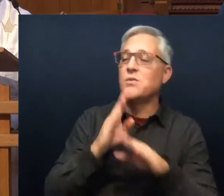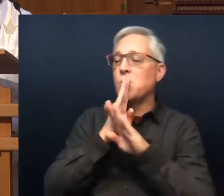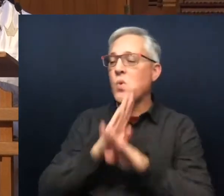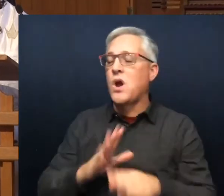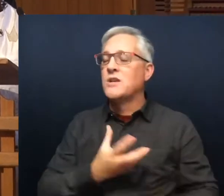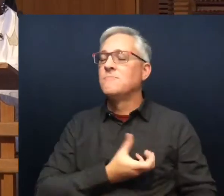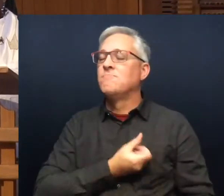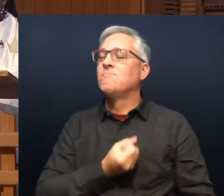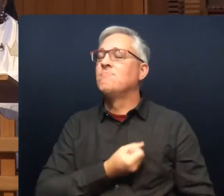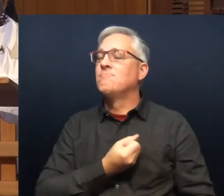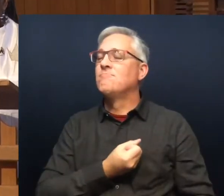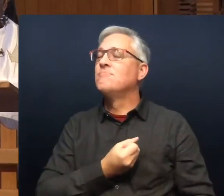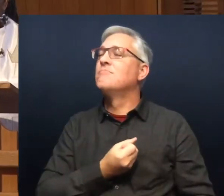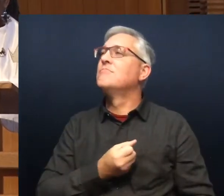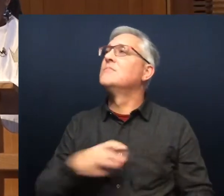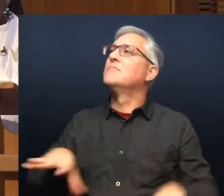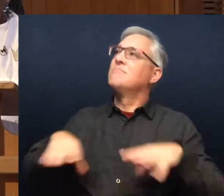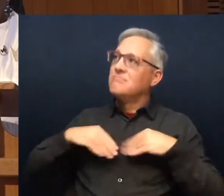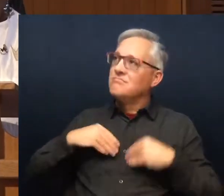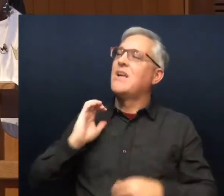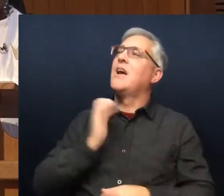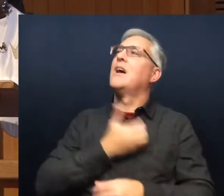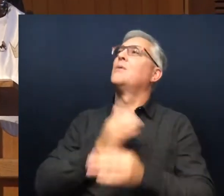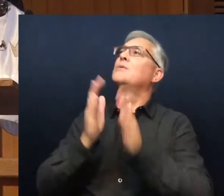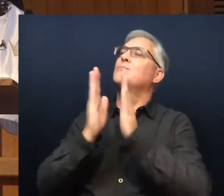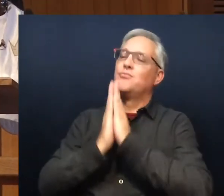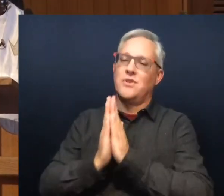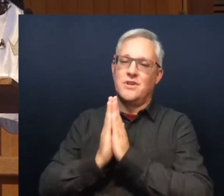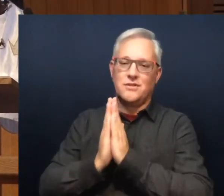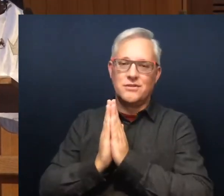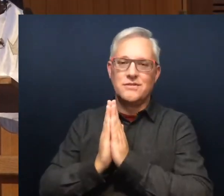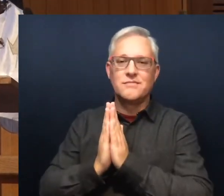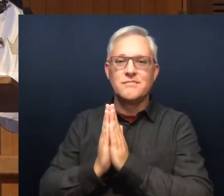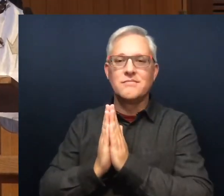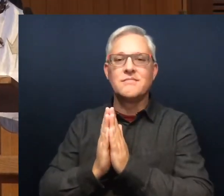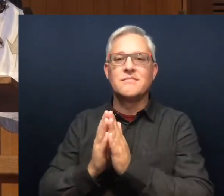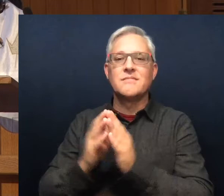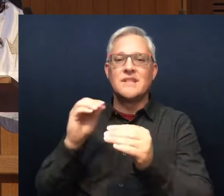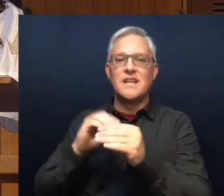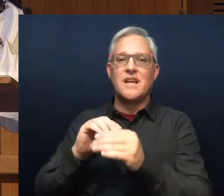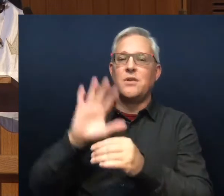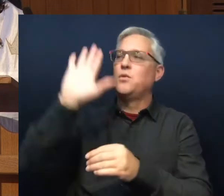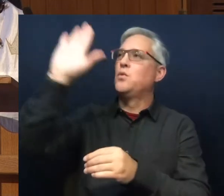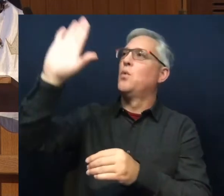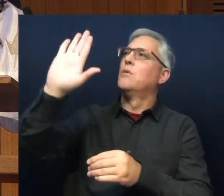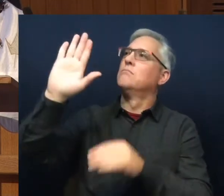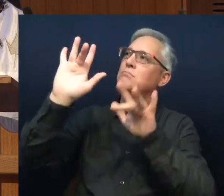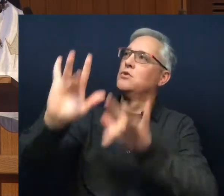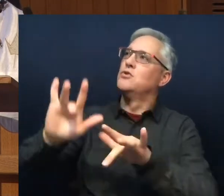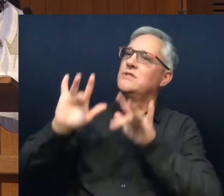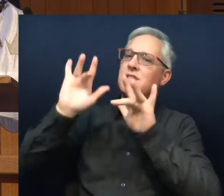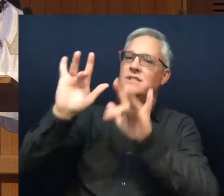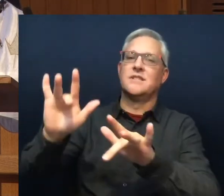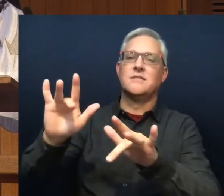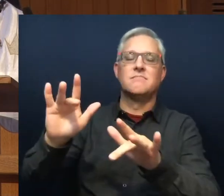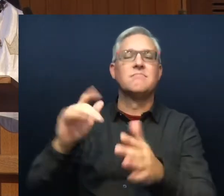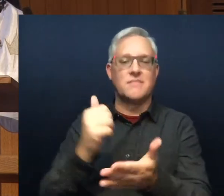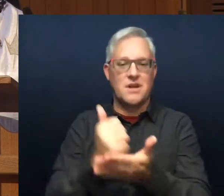quiet hearts. Receive these prayers as you receive us in the fullness of your divine